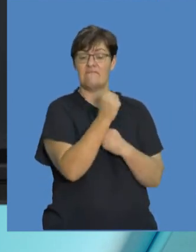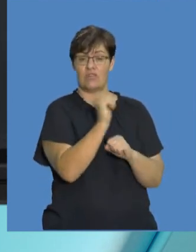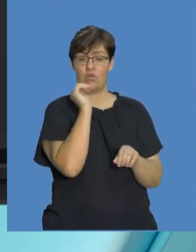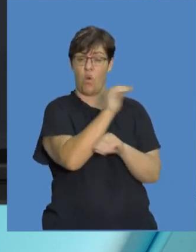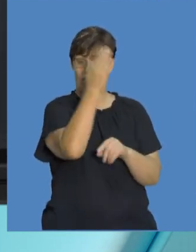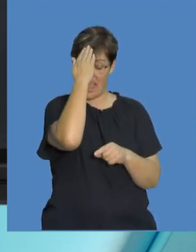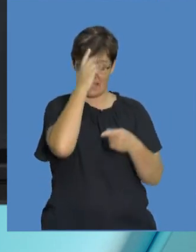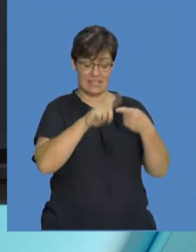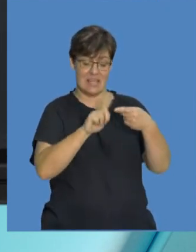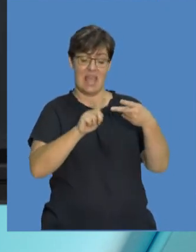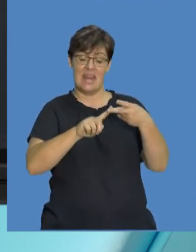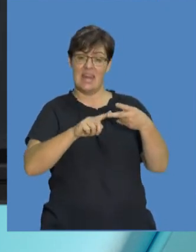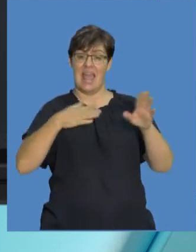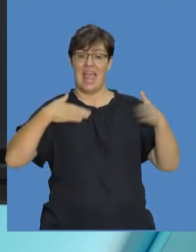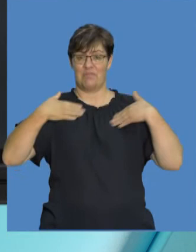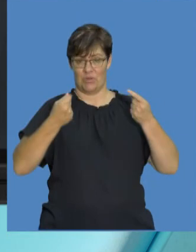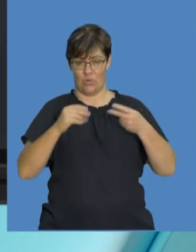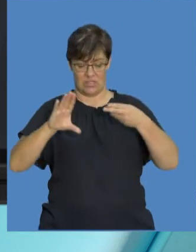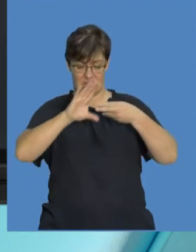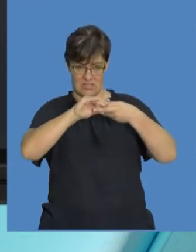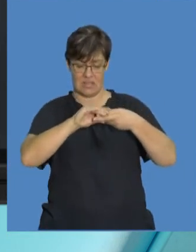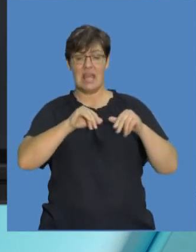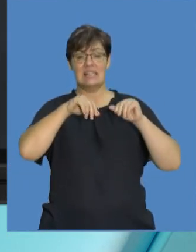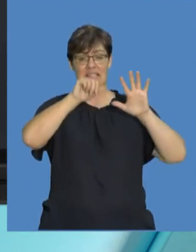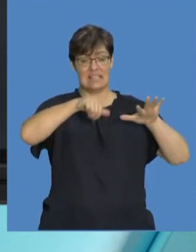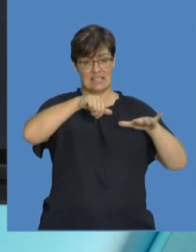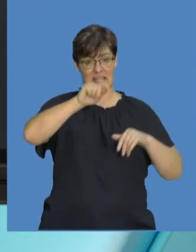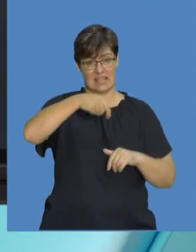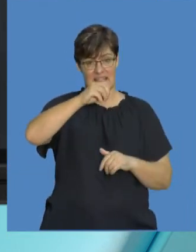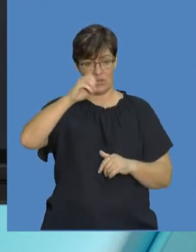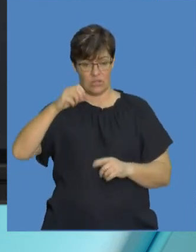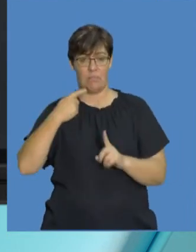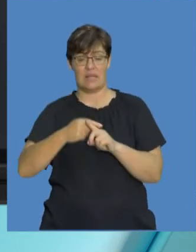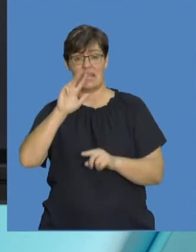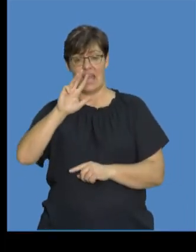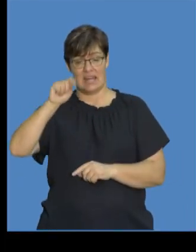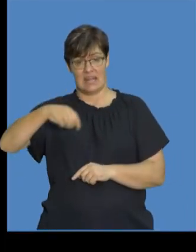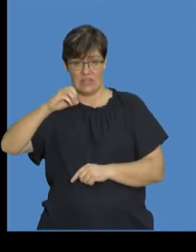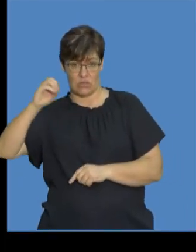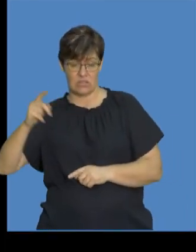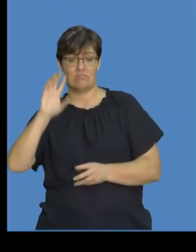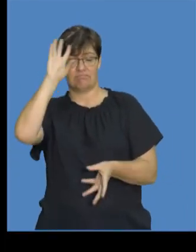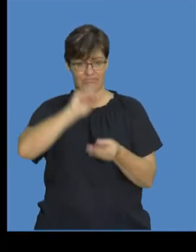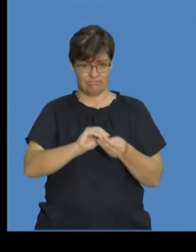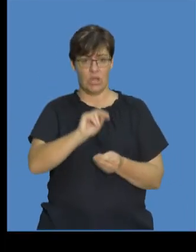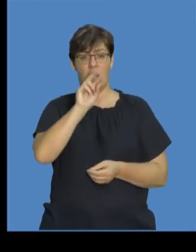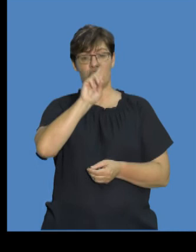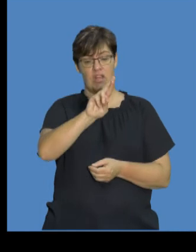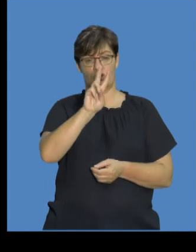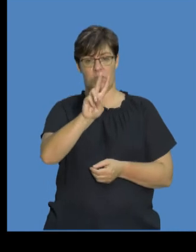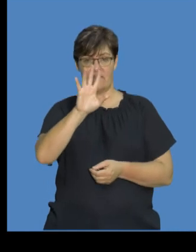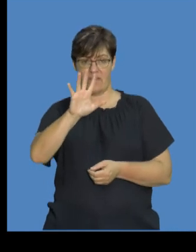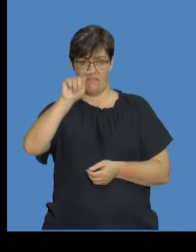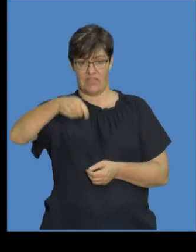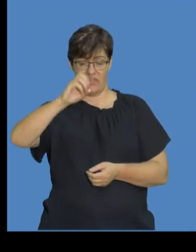would be my factory overheads plus my admin cost. So 16 plus 9 will give me the 25,000, which